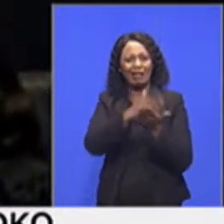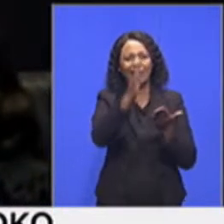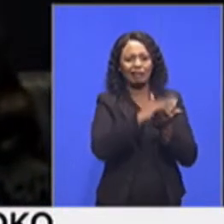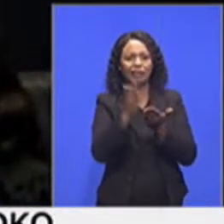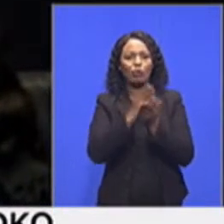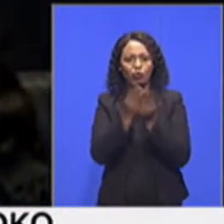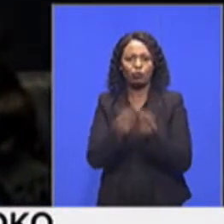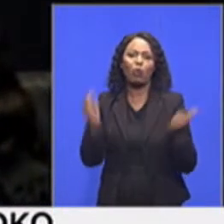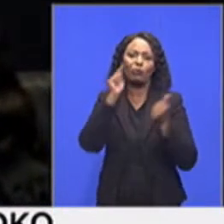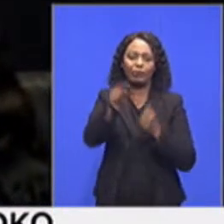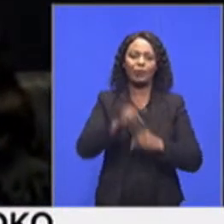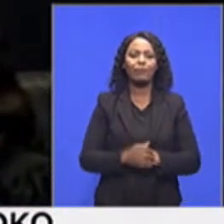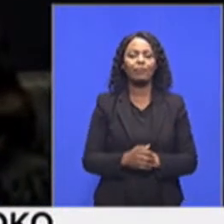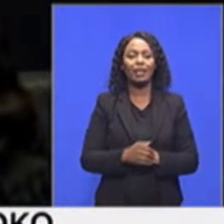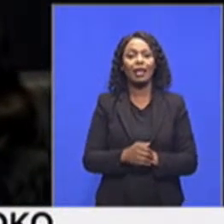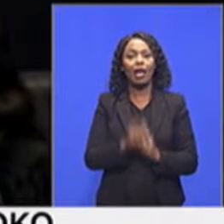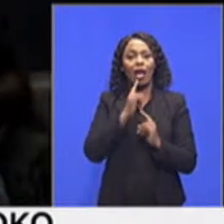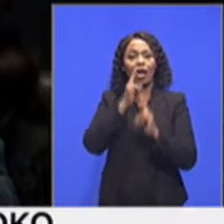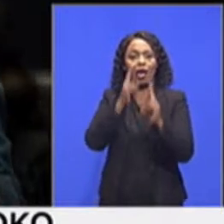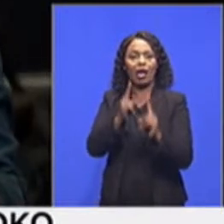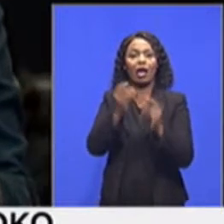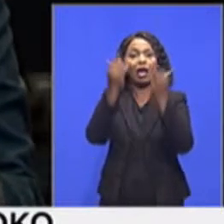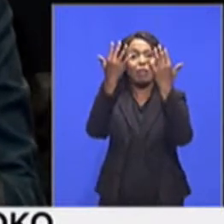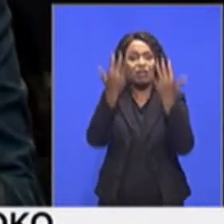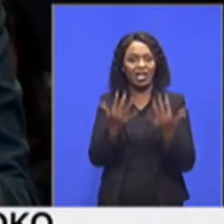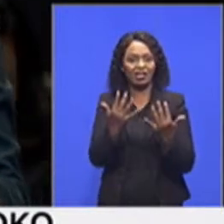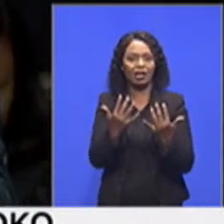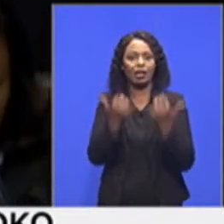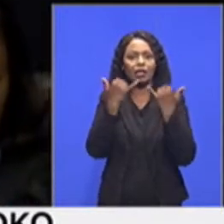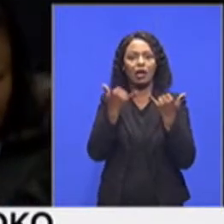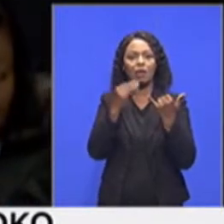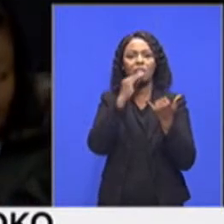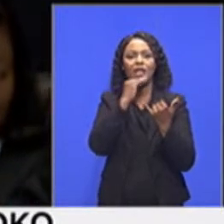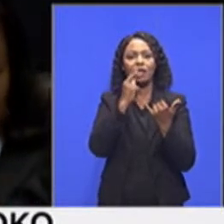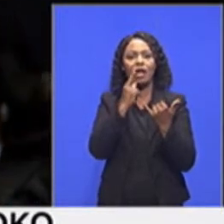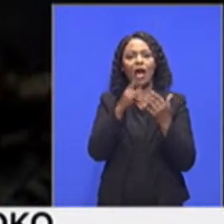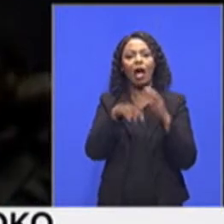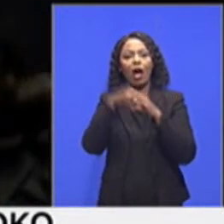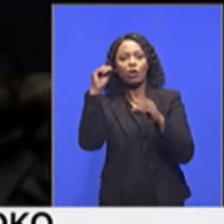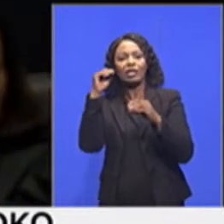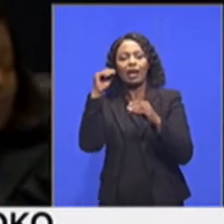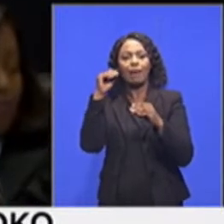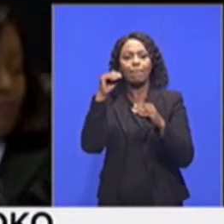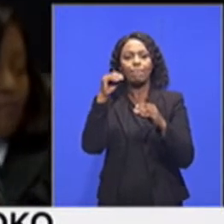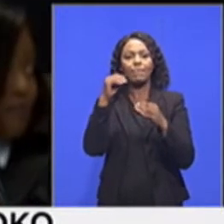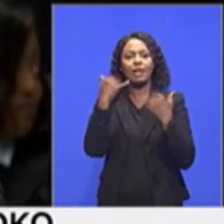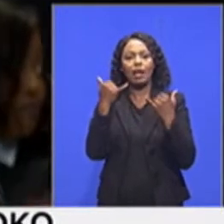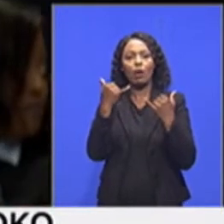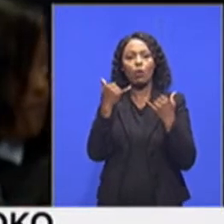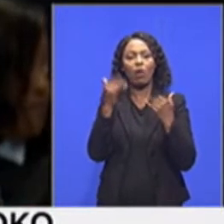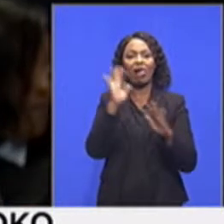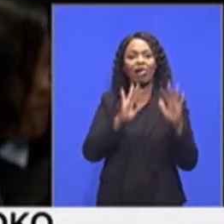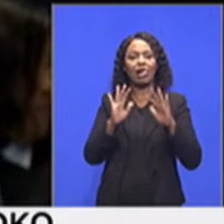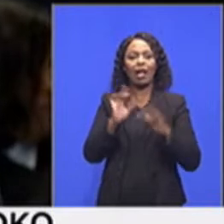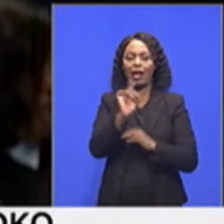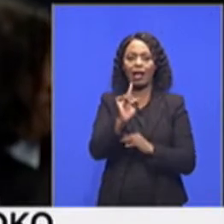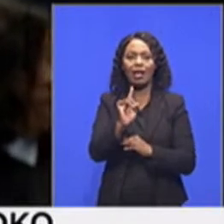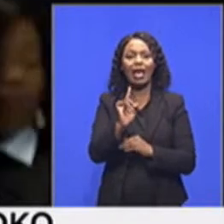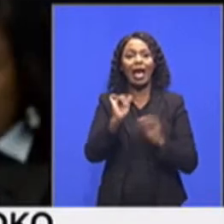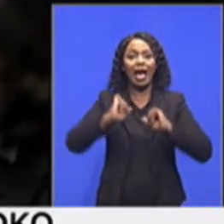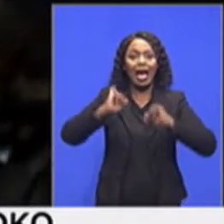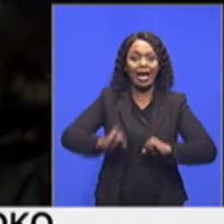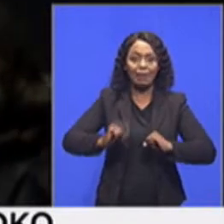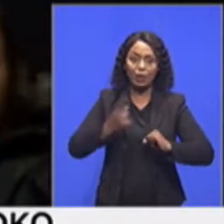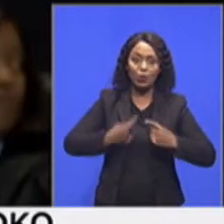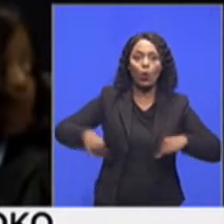commenced, the budget does not preempt the outcomes. It is an agreement between ourselves